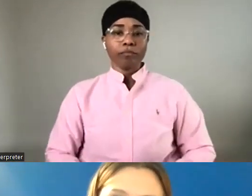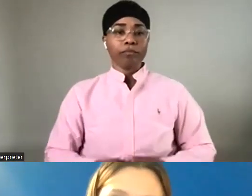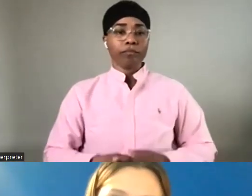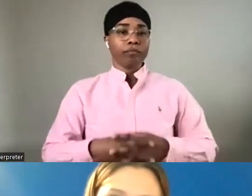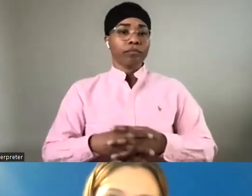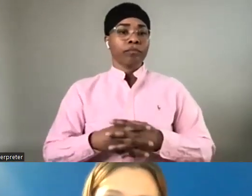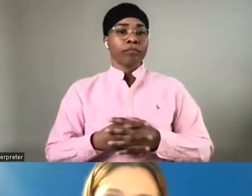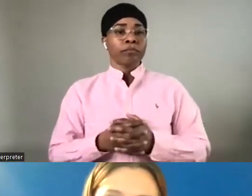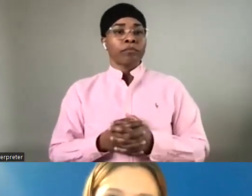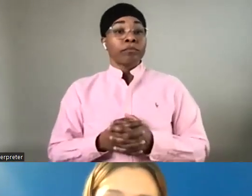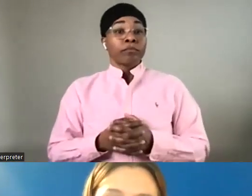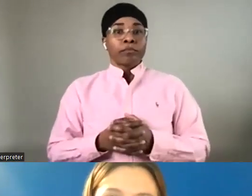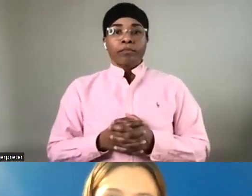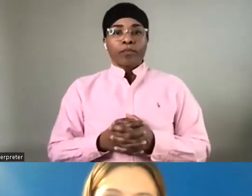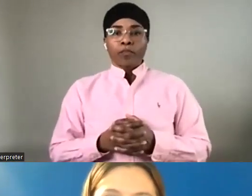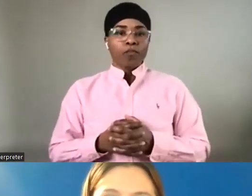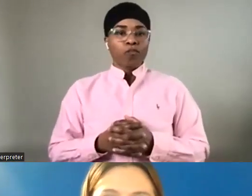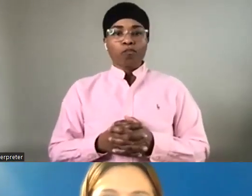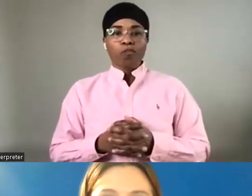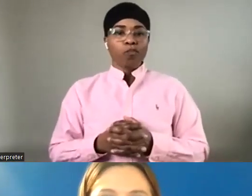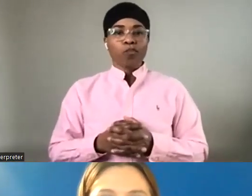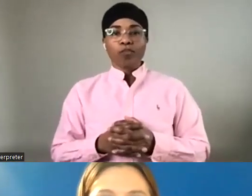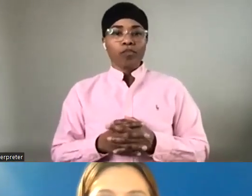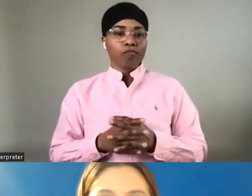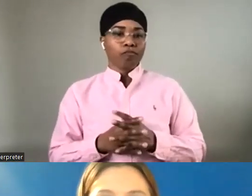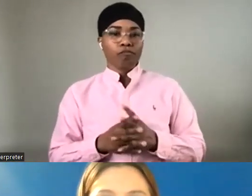Okay, back to